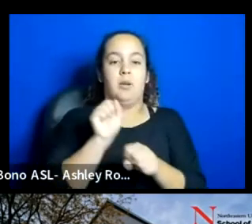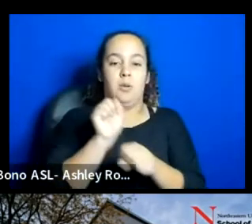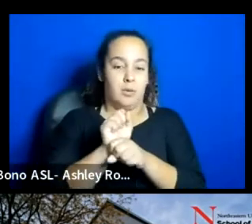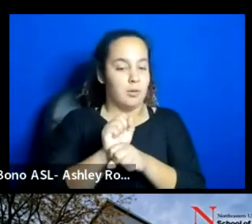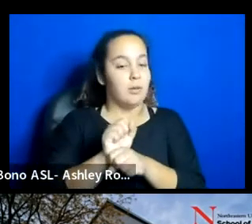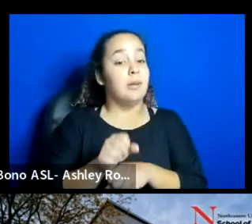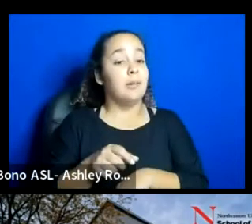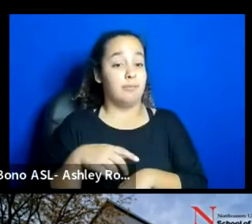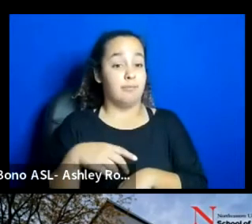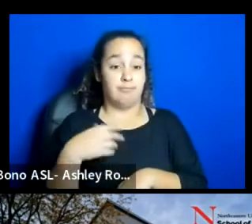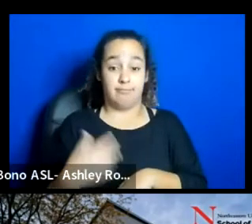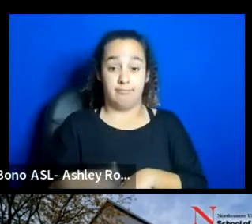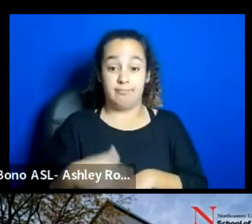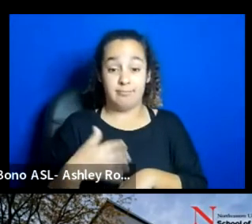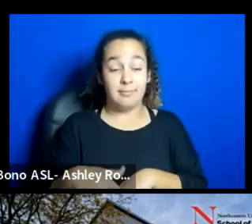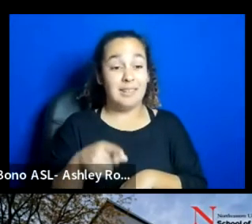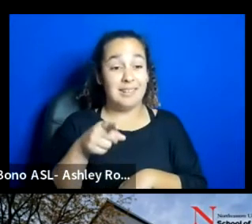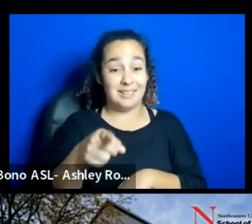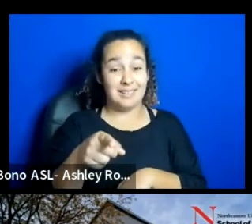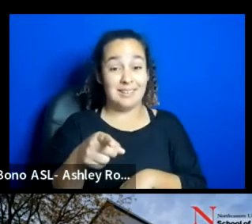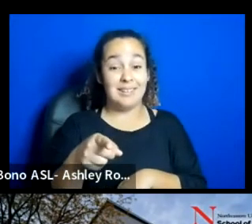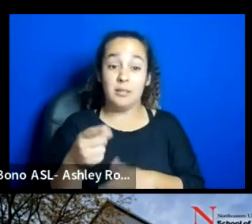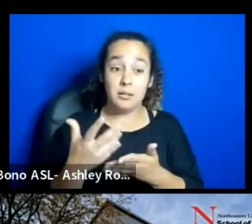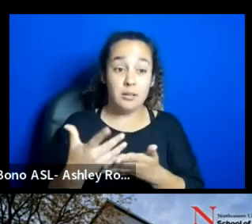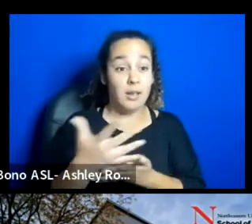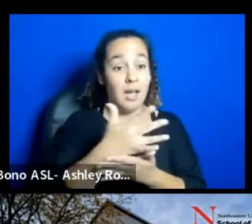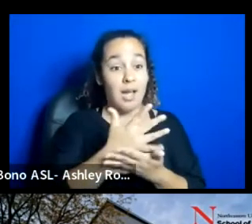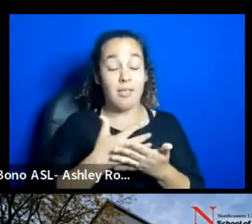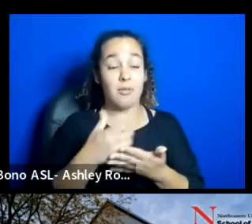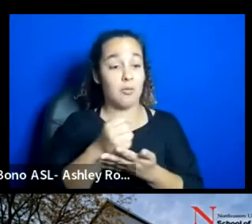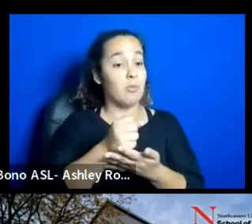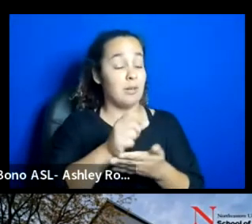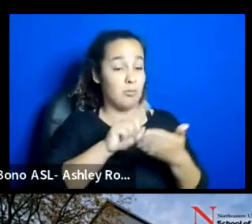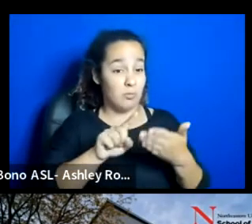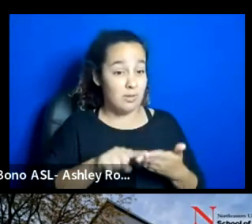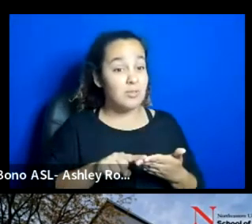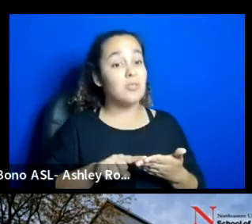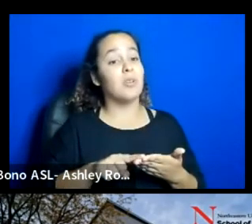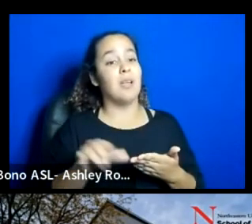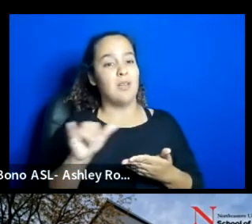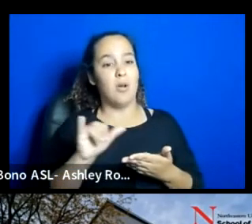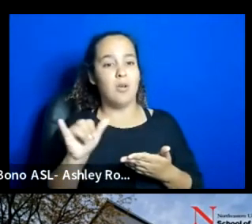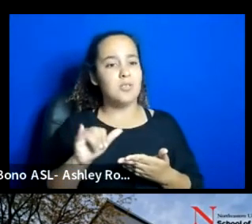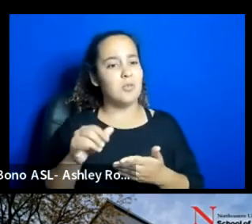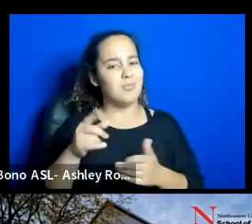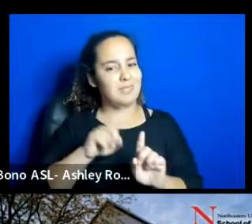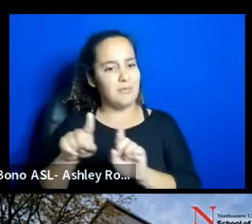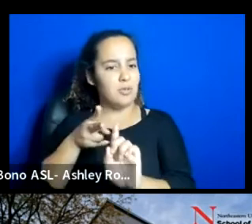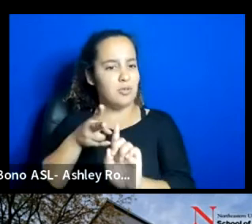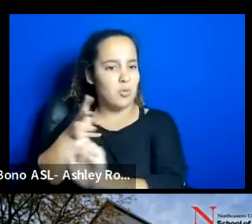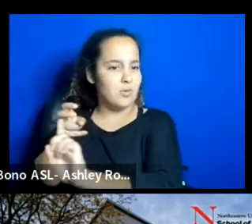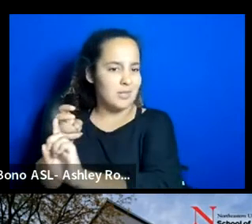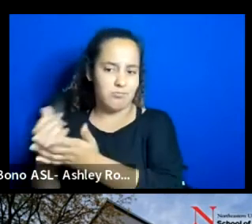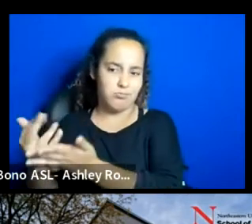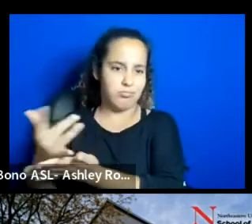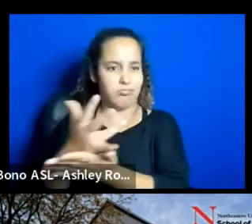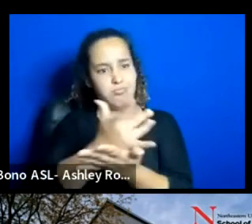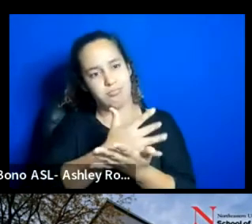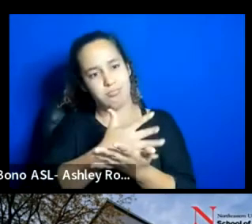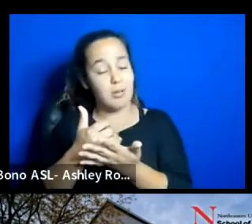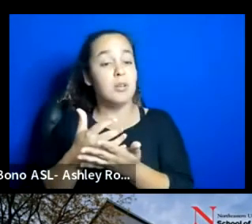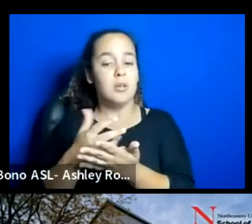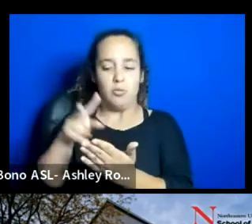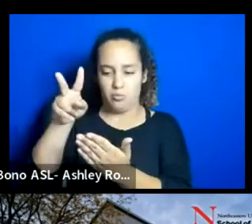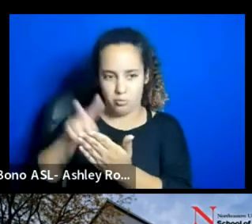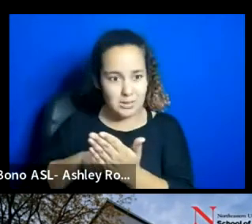in not only gathering, but analyzing and synthesizing primary sources. Some chapters zero in on specific